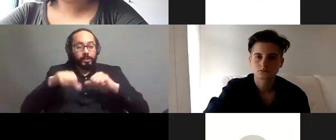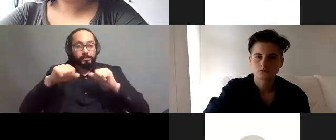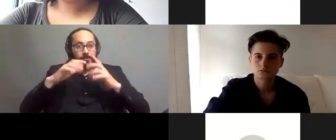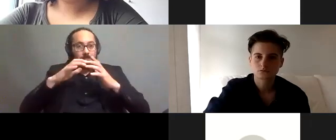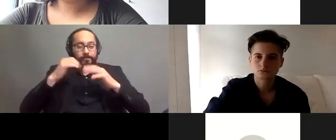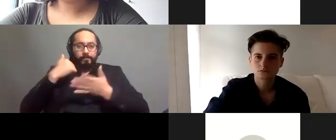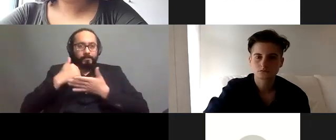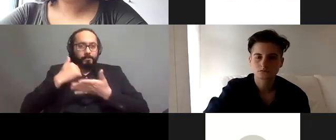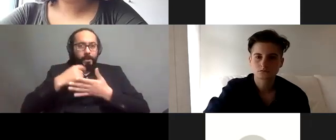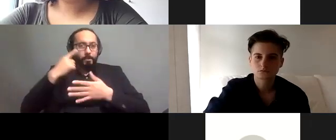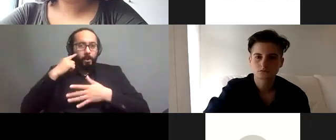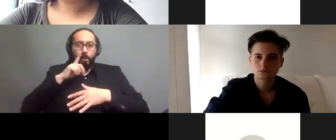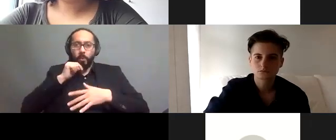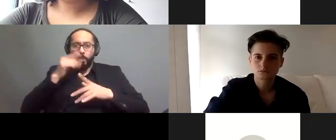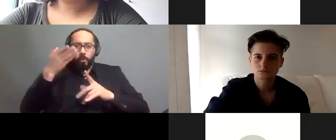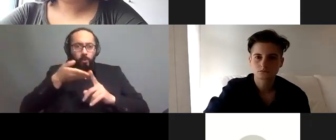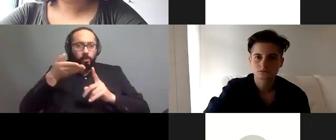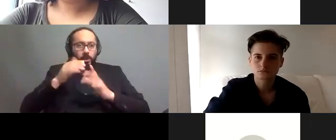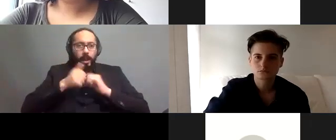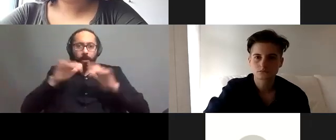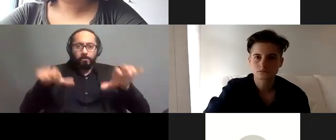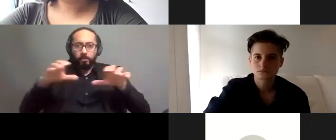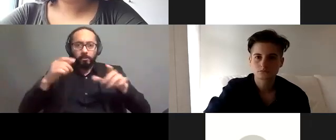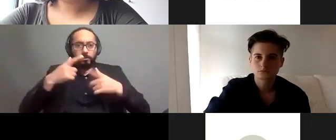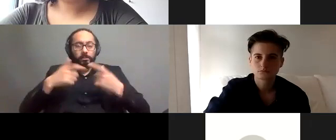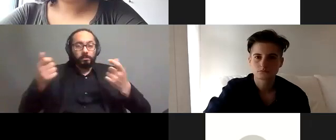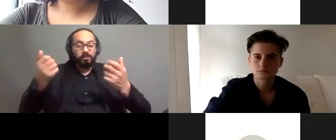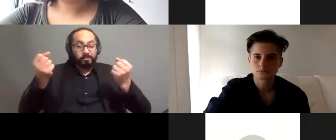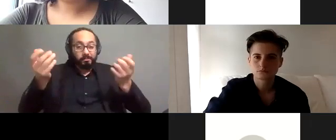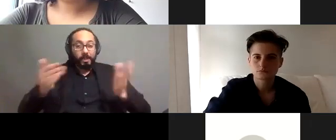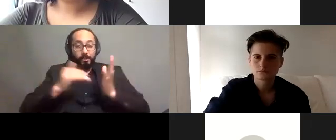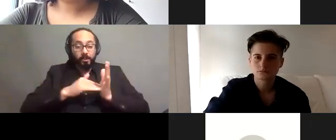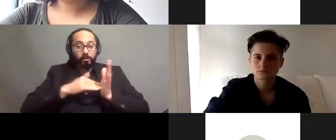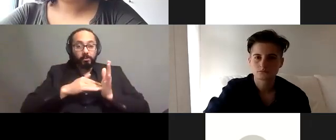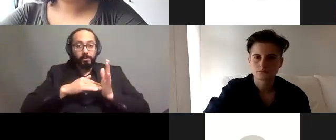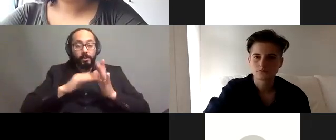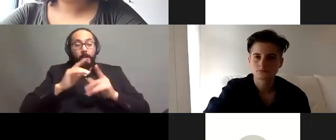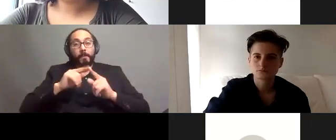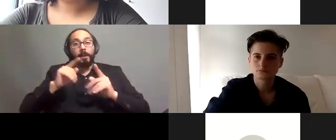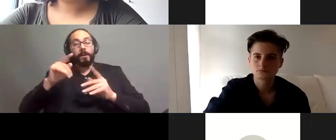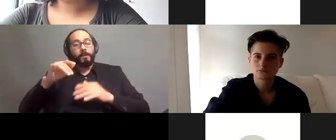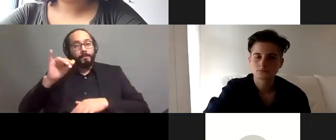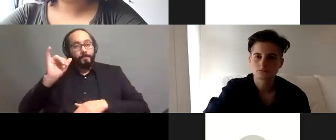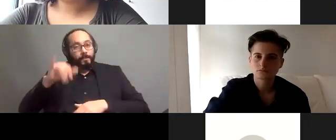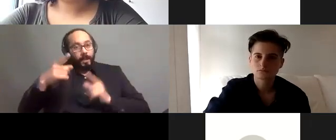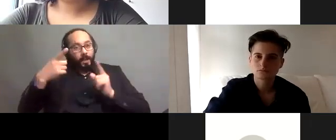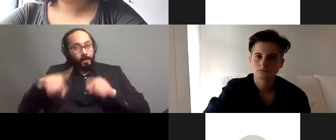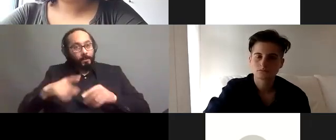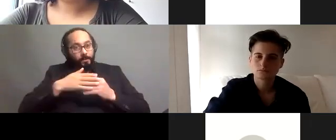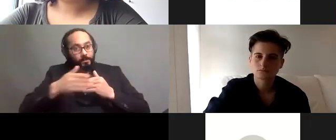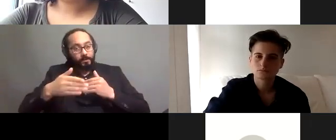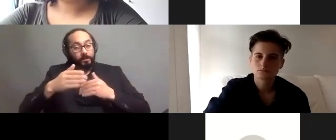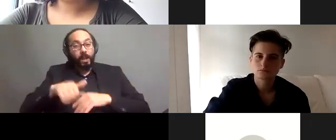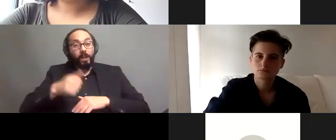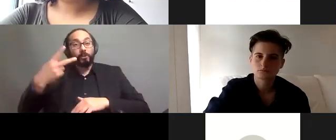who I was and how I was as a human being. But in that time, the reason the other two concussions happened was